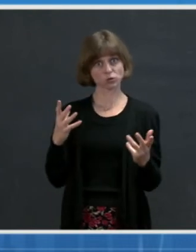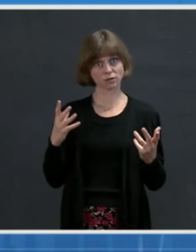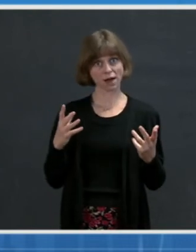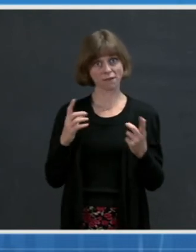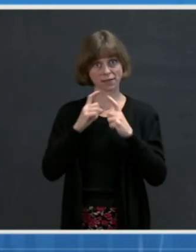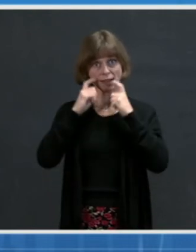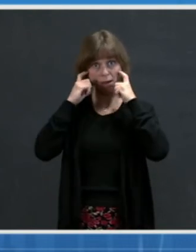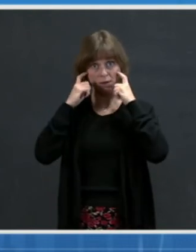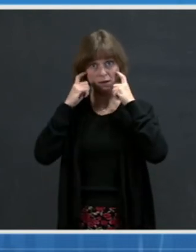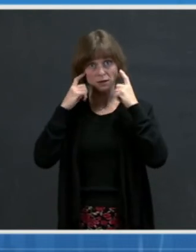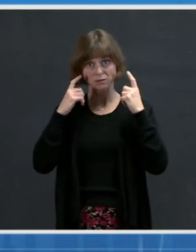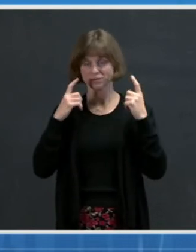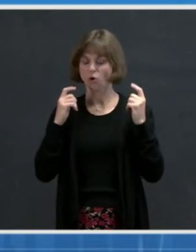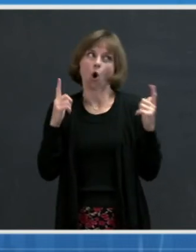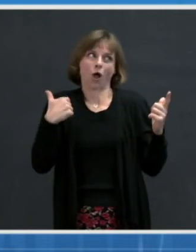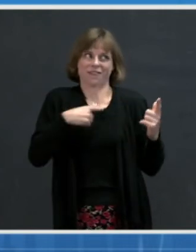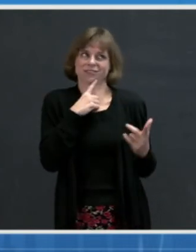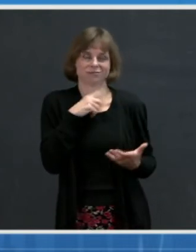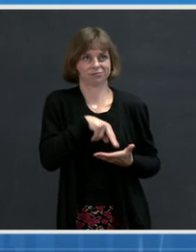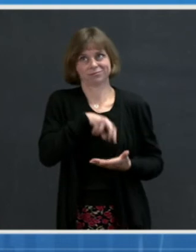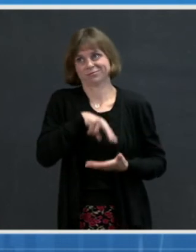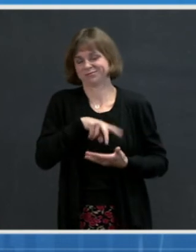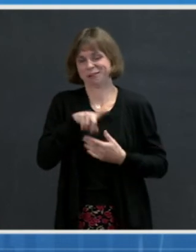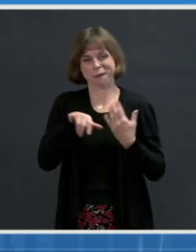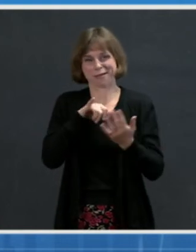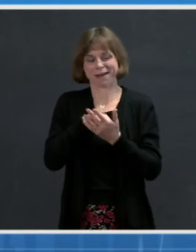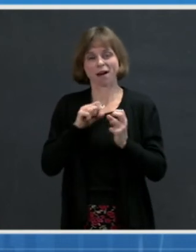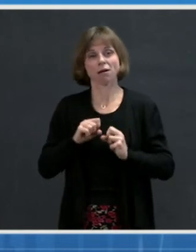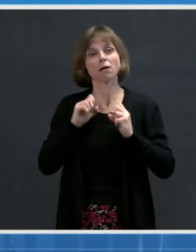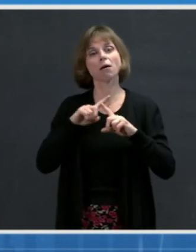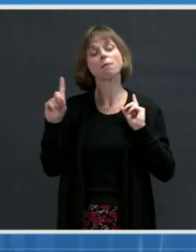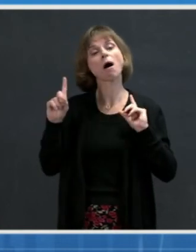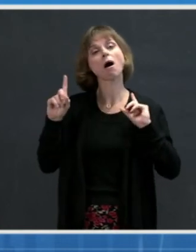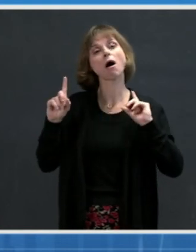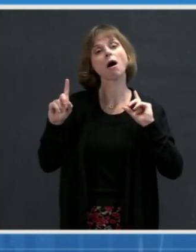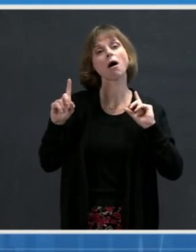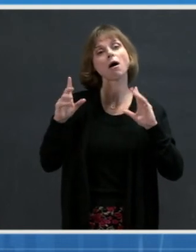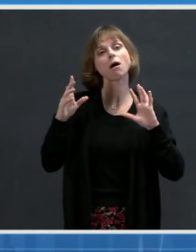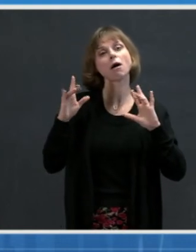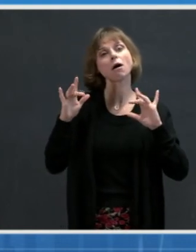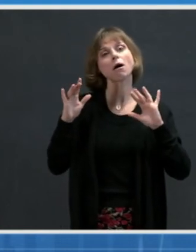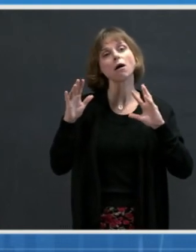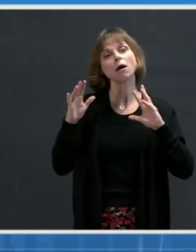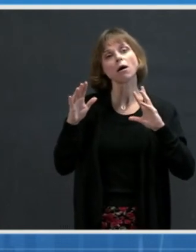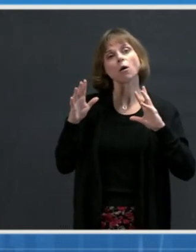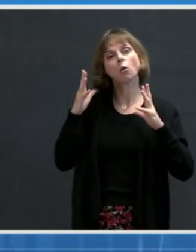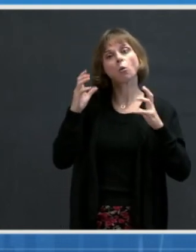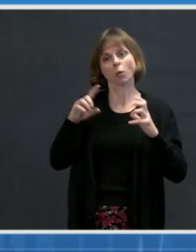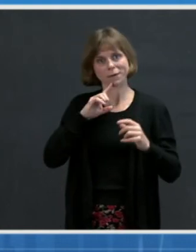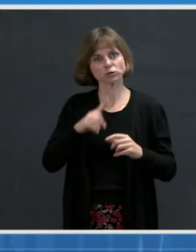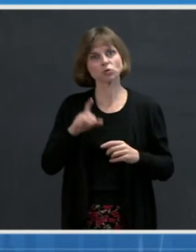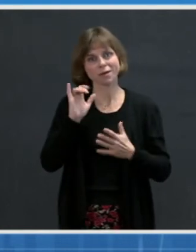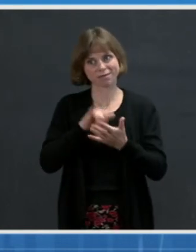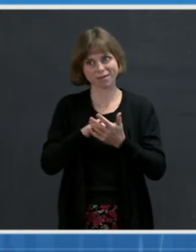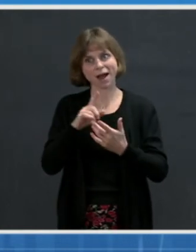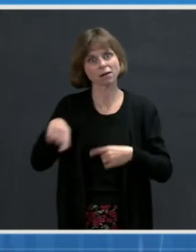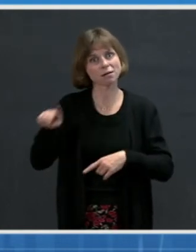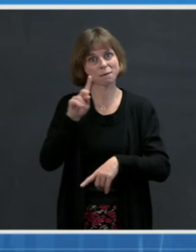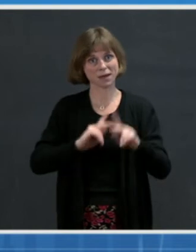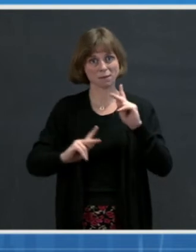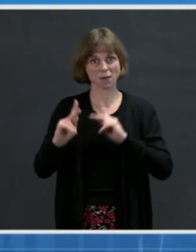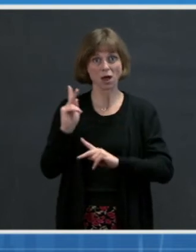super enthusiastic about, is intended to ensure that both the source and the receiver are wearing a mask that's compliant